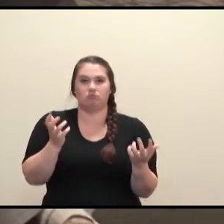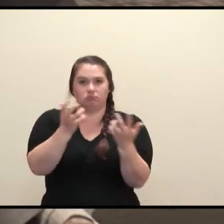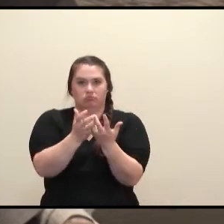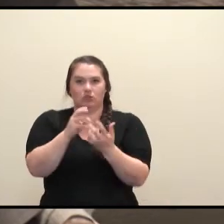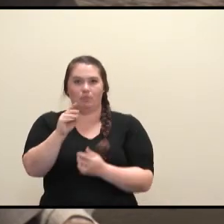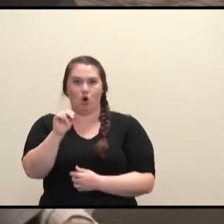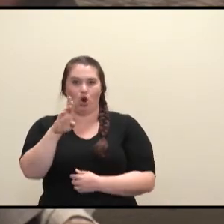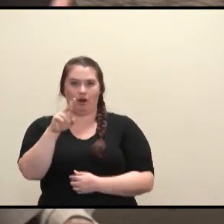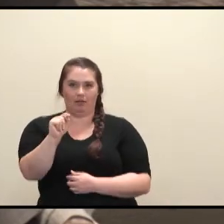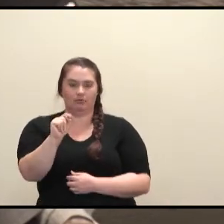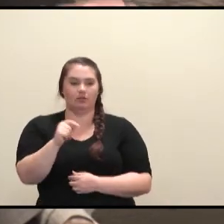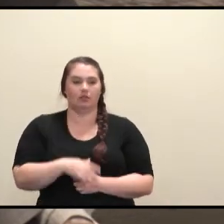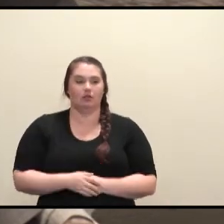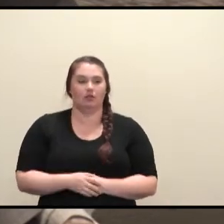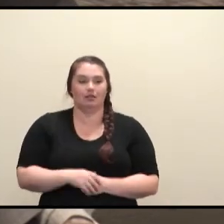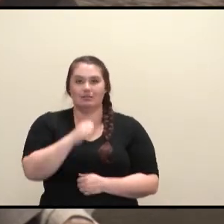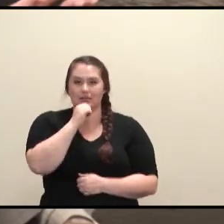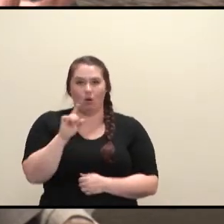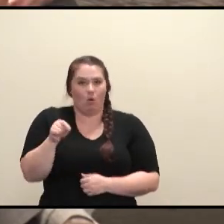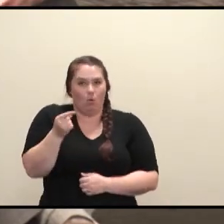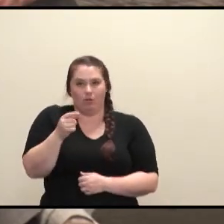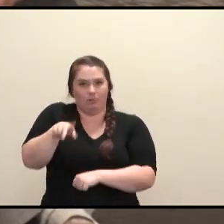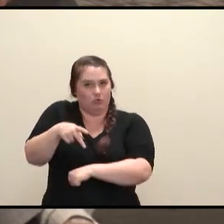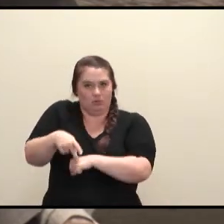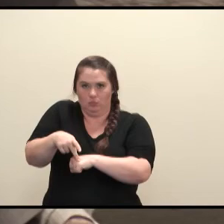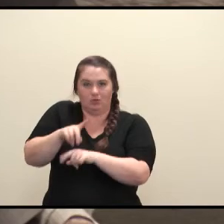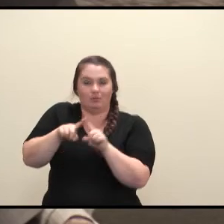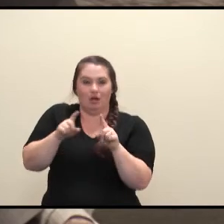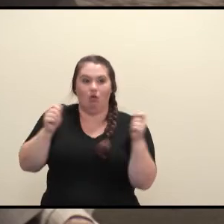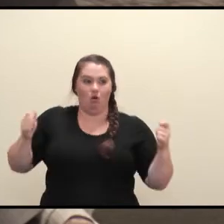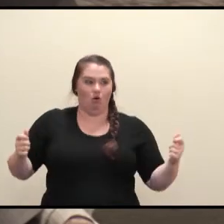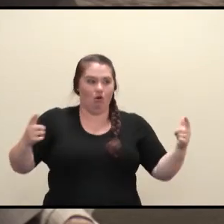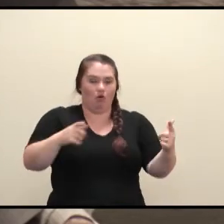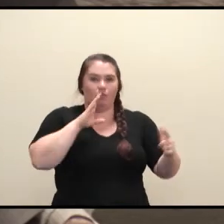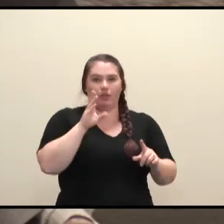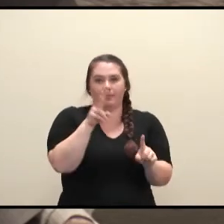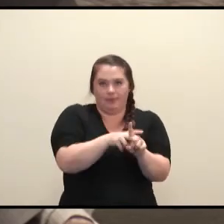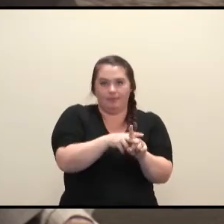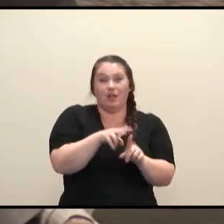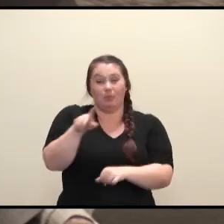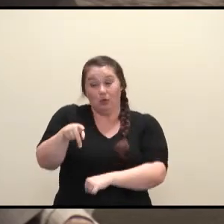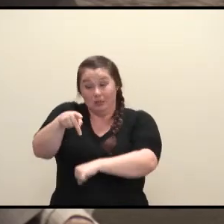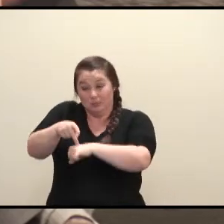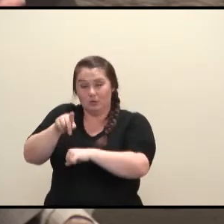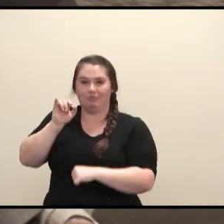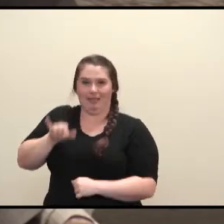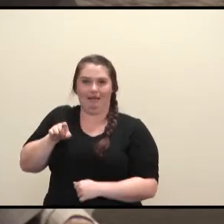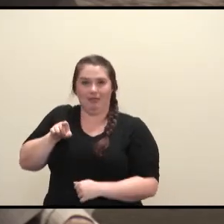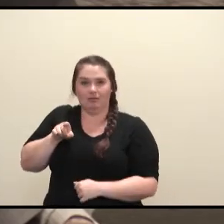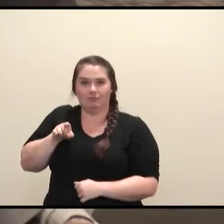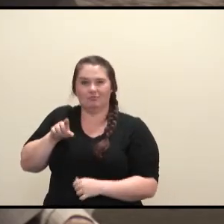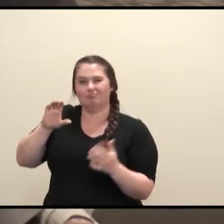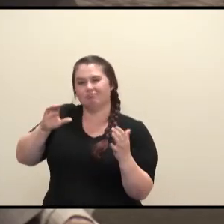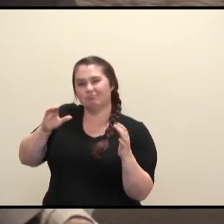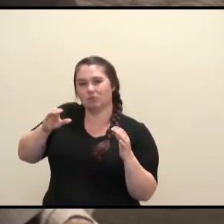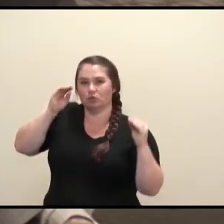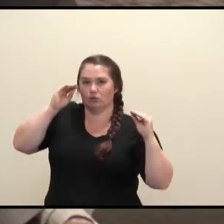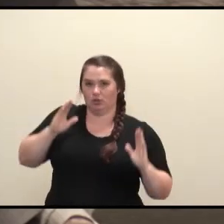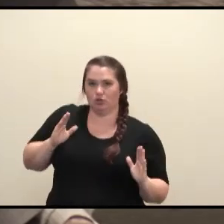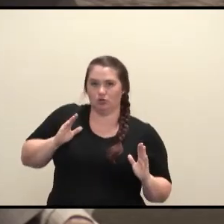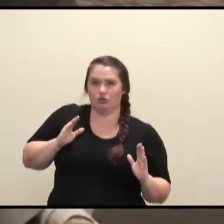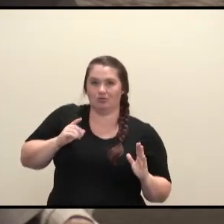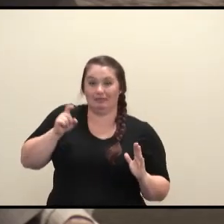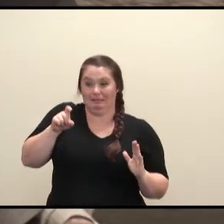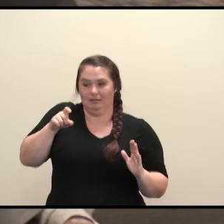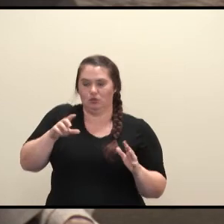do look at that. It's not only that job, but we do that for everyone. But yes, principals are one of those that we would say kind of similar to teachers, that they need to